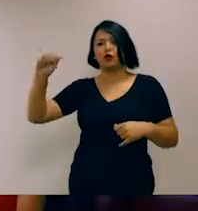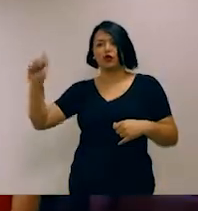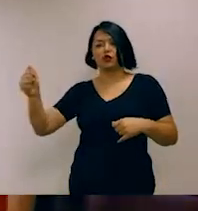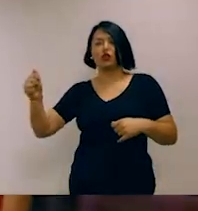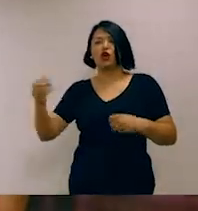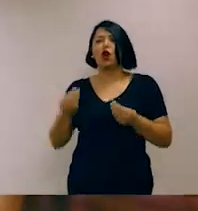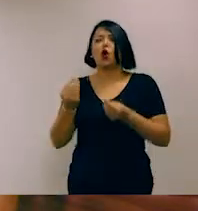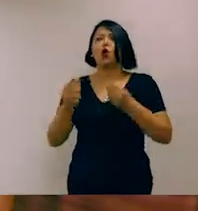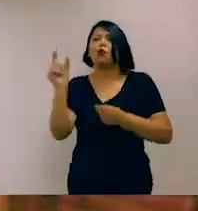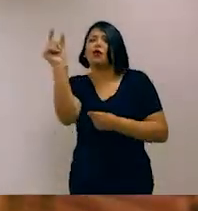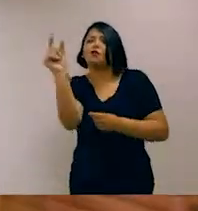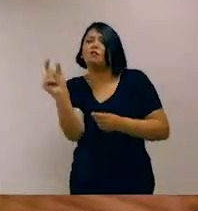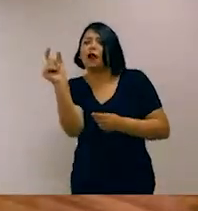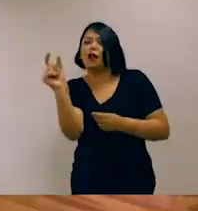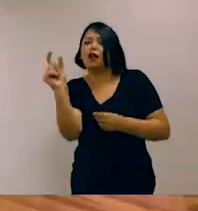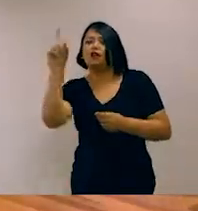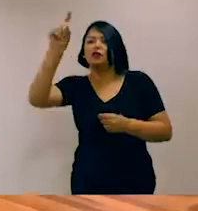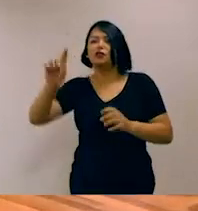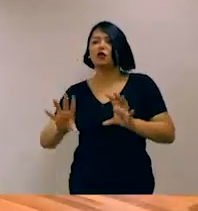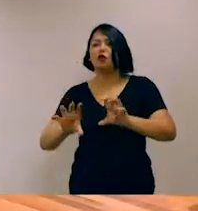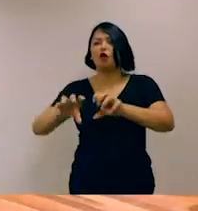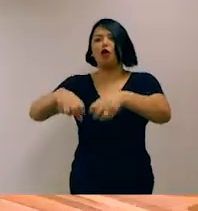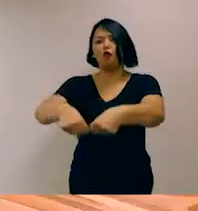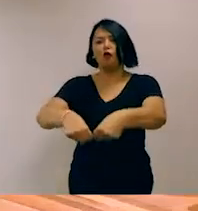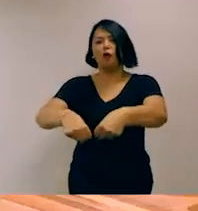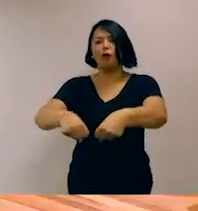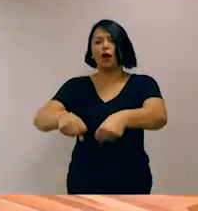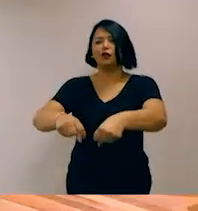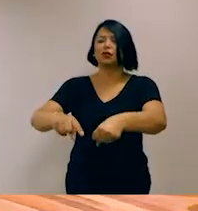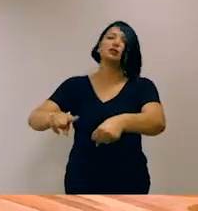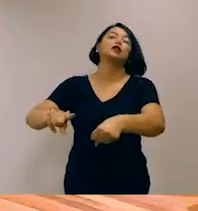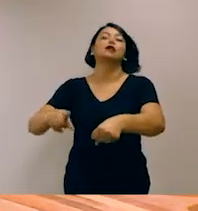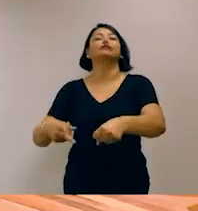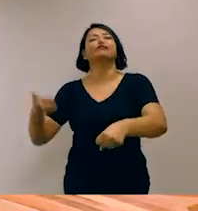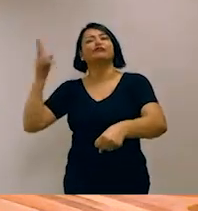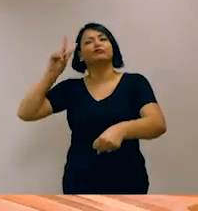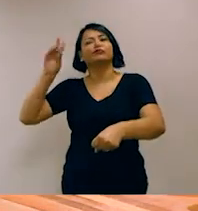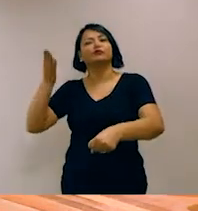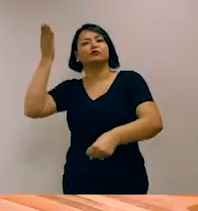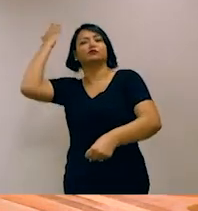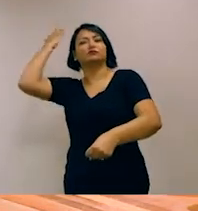that is, how the words were created, how the words were formed.